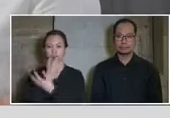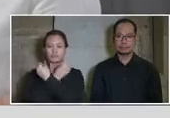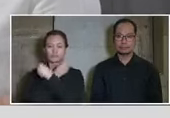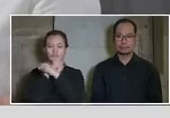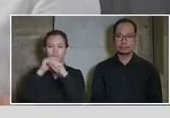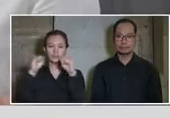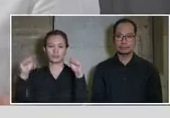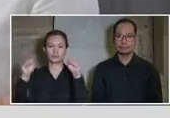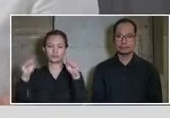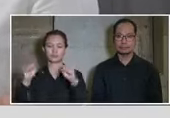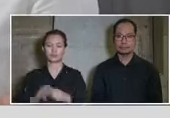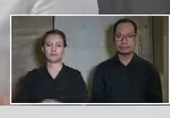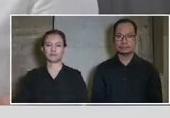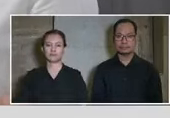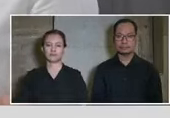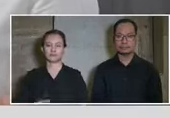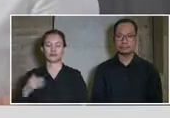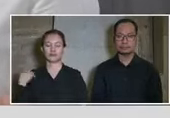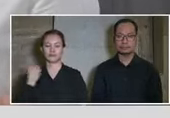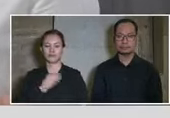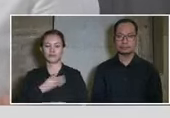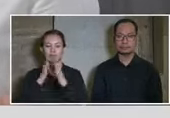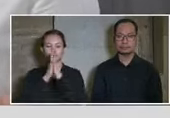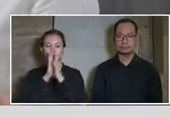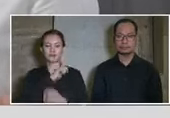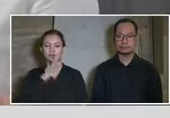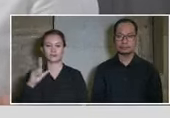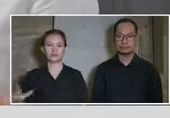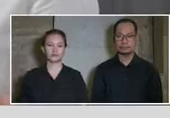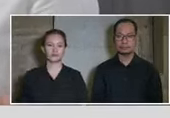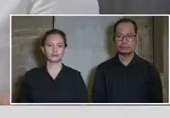salvation. Let us pray to the Lord.